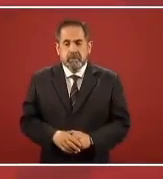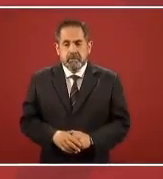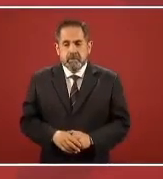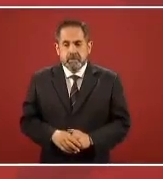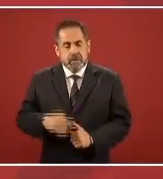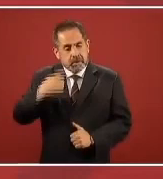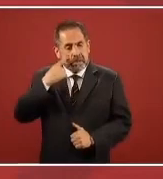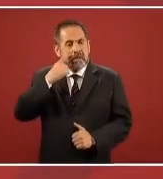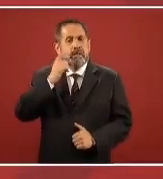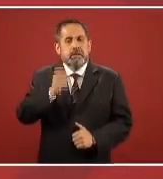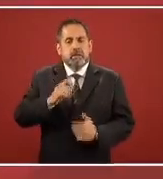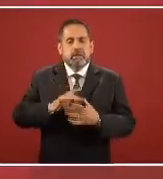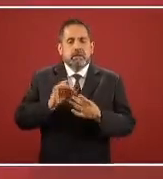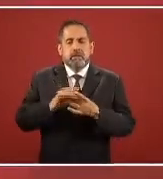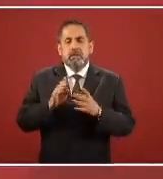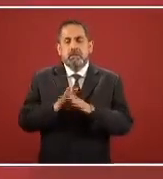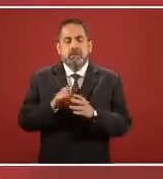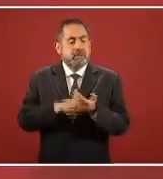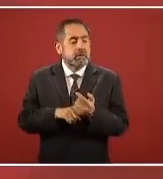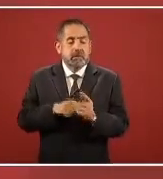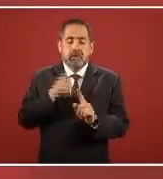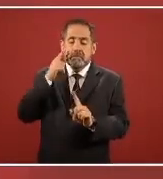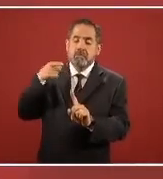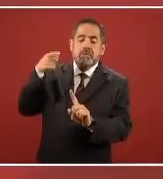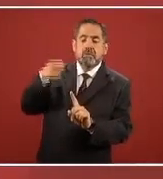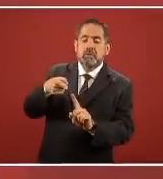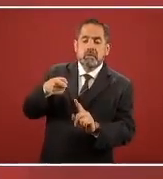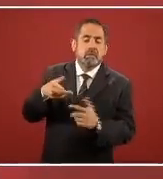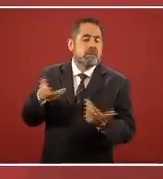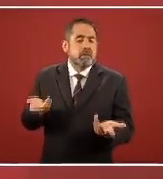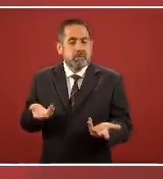habría que ver los fines,